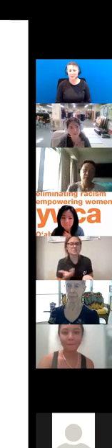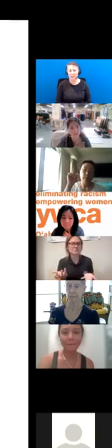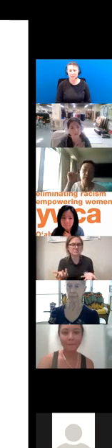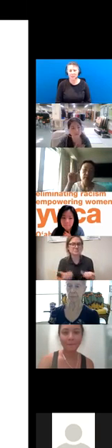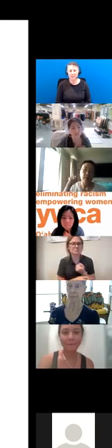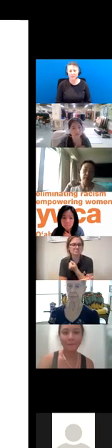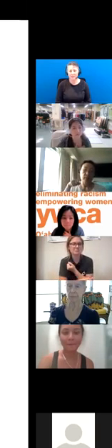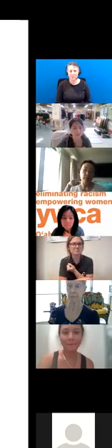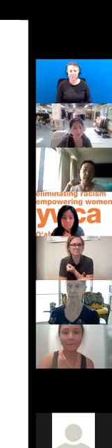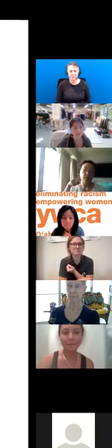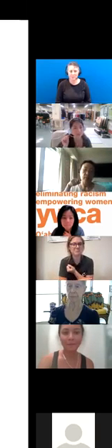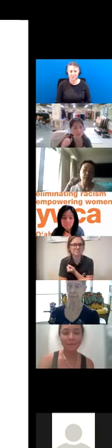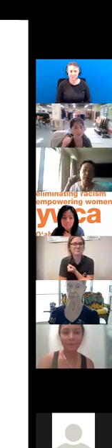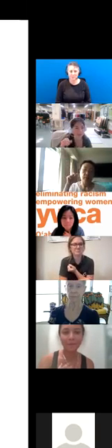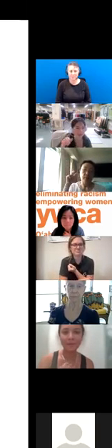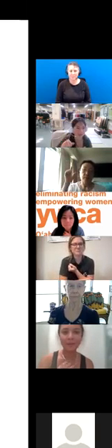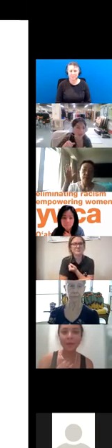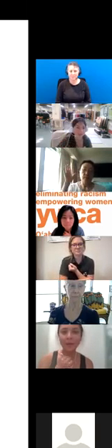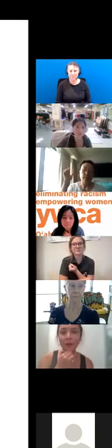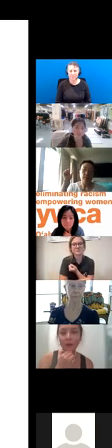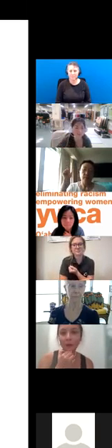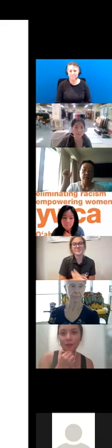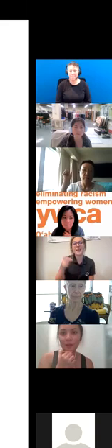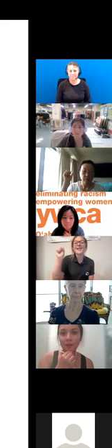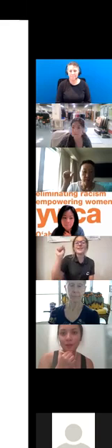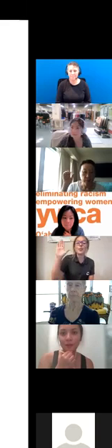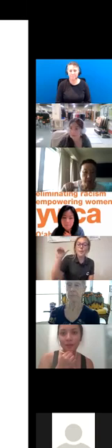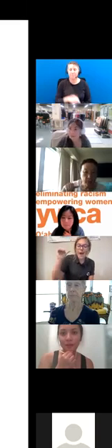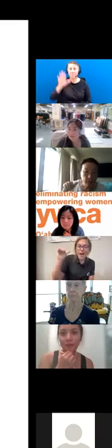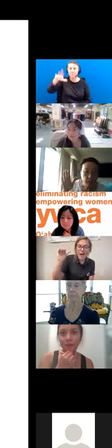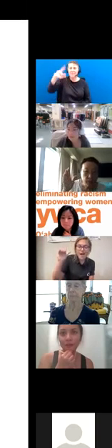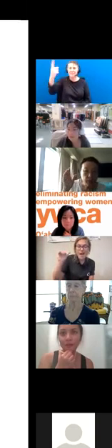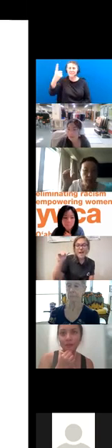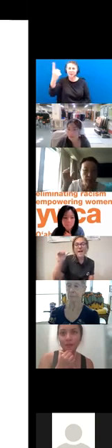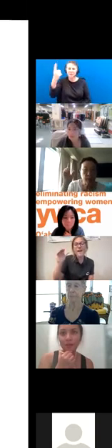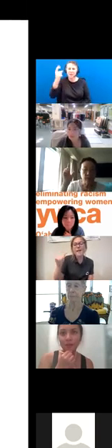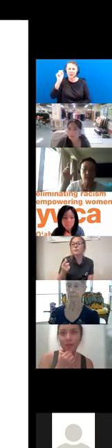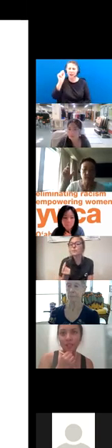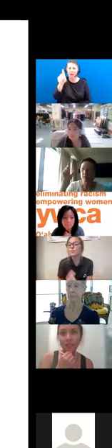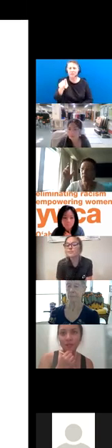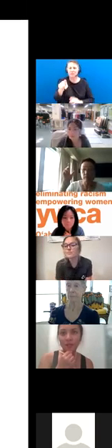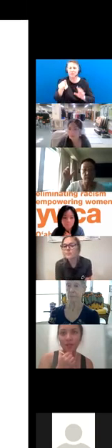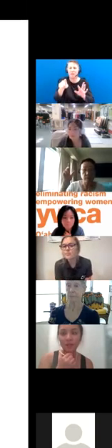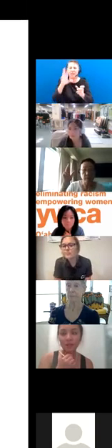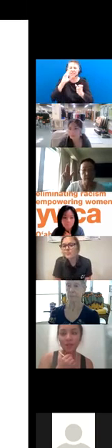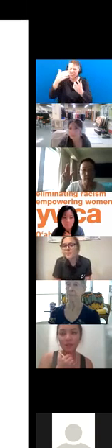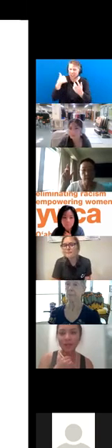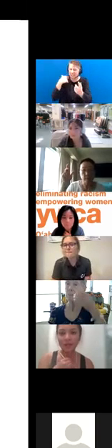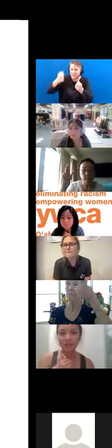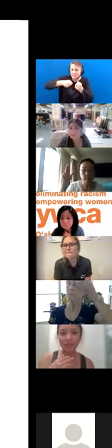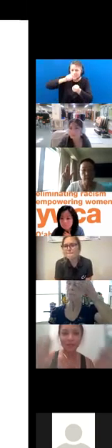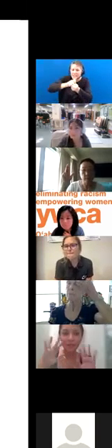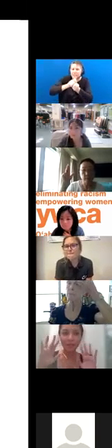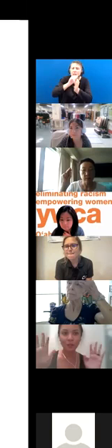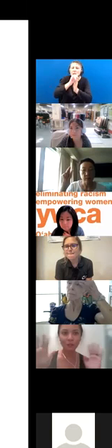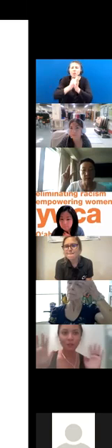to communicate with a deaf or deafblind person. Are there specific YouTube channels that you'd